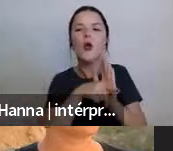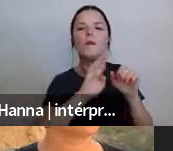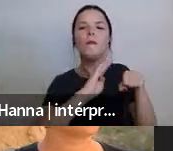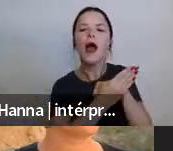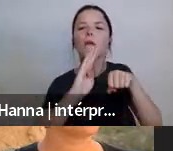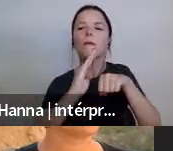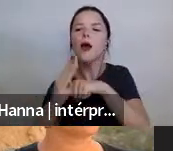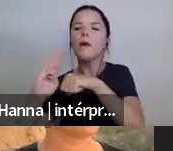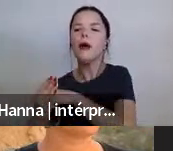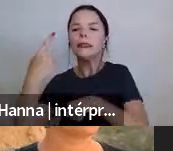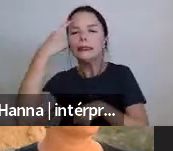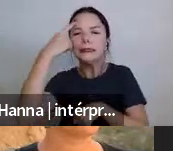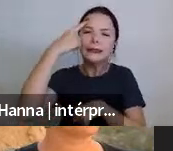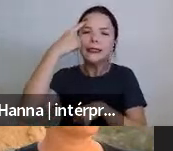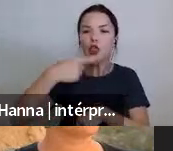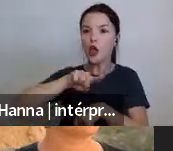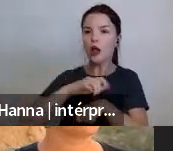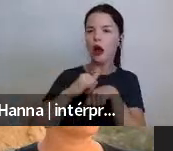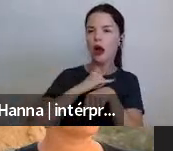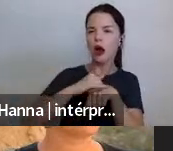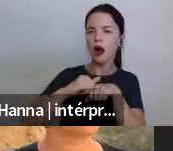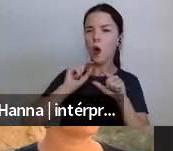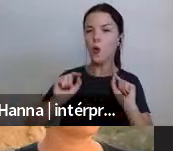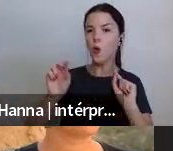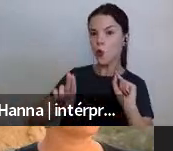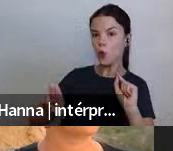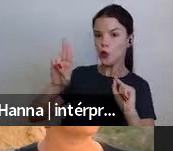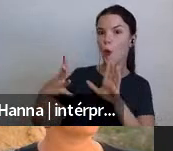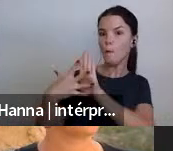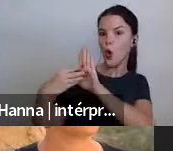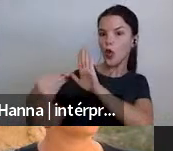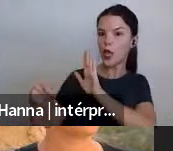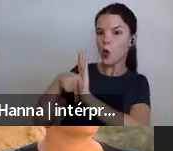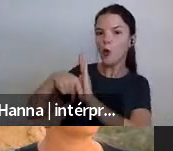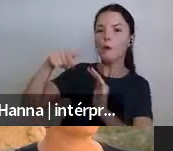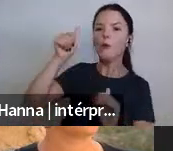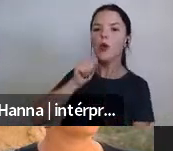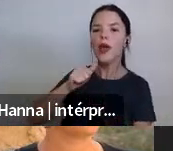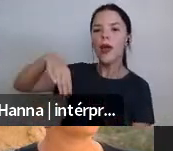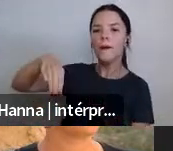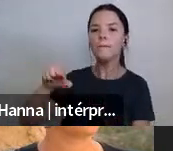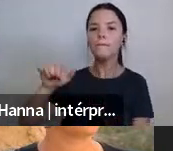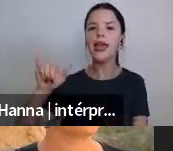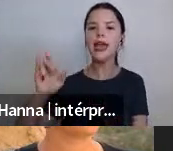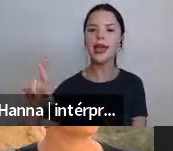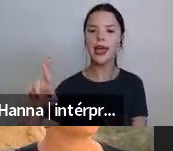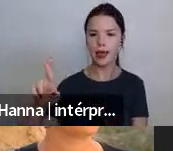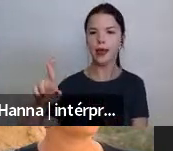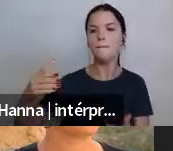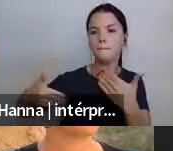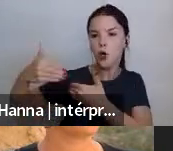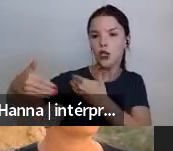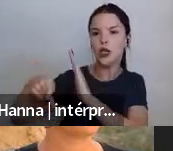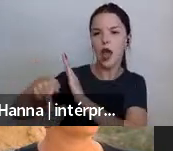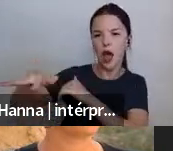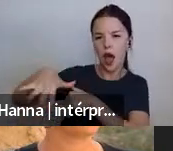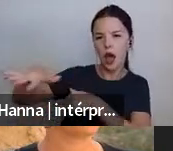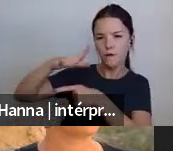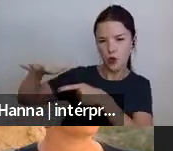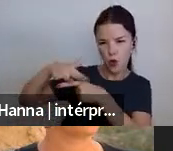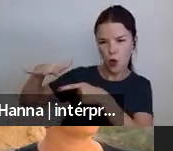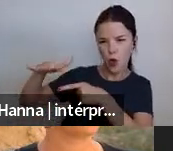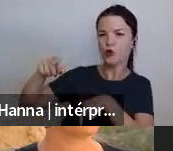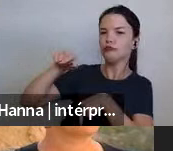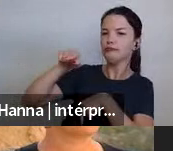to Meir's 2012 morphological processes in